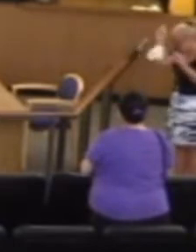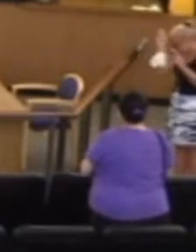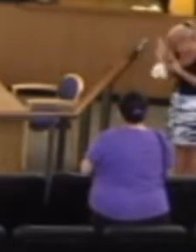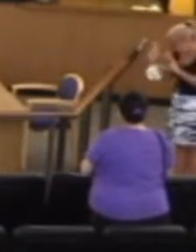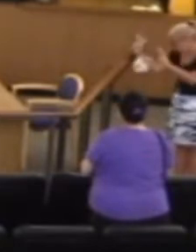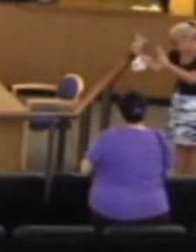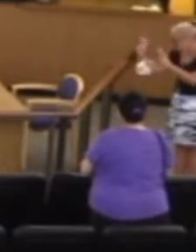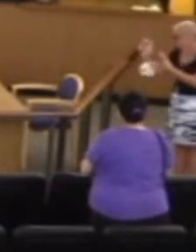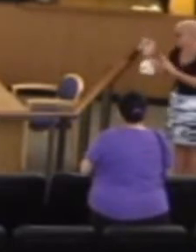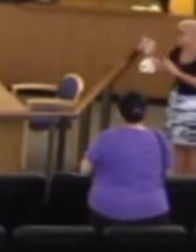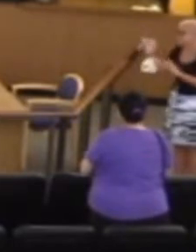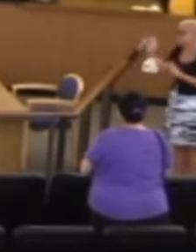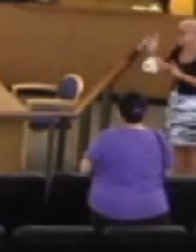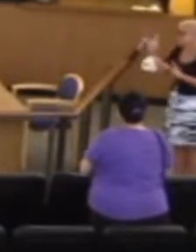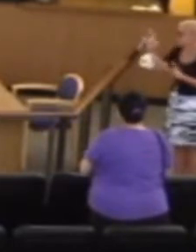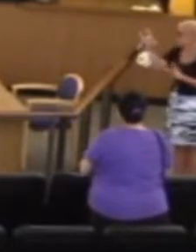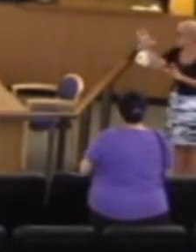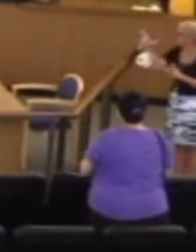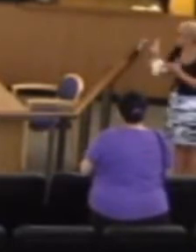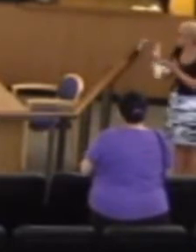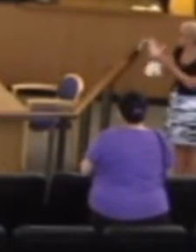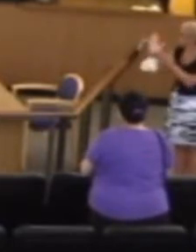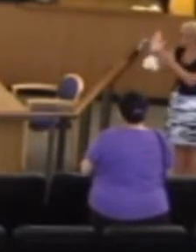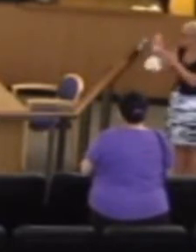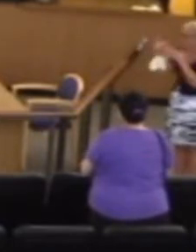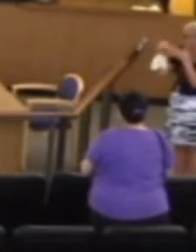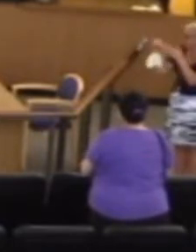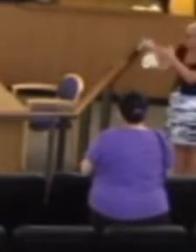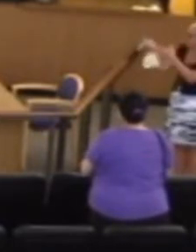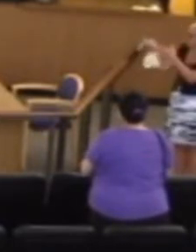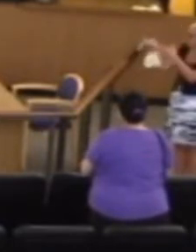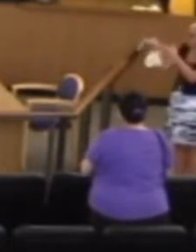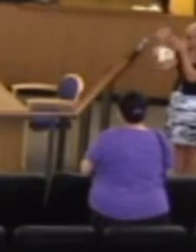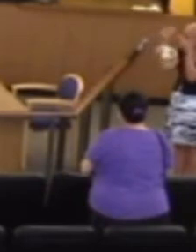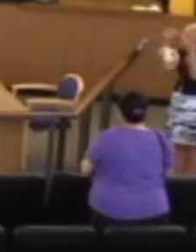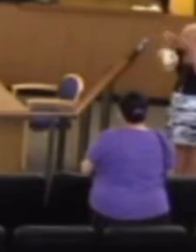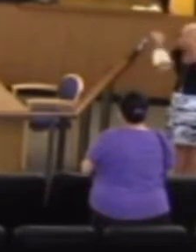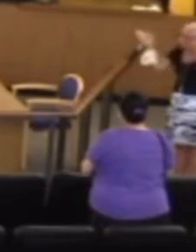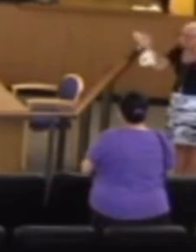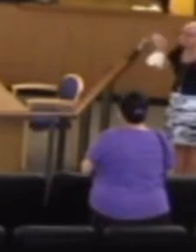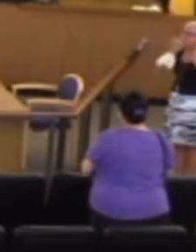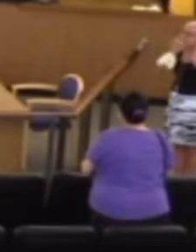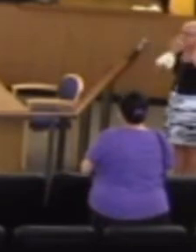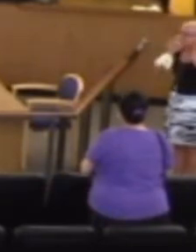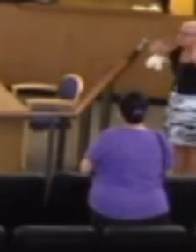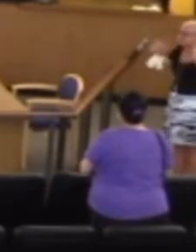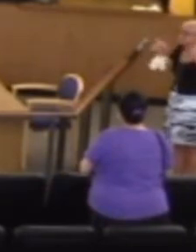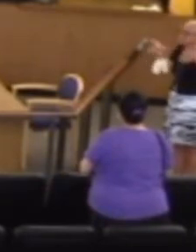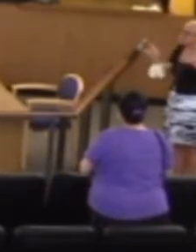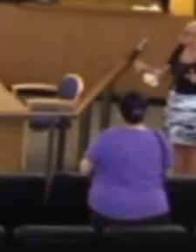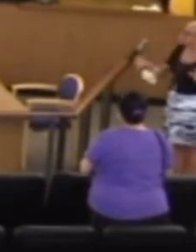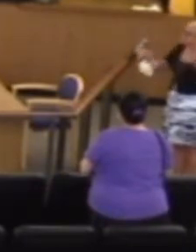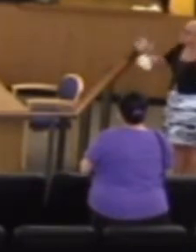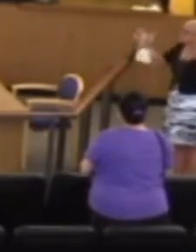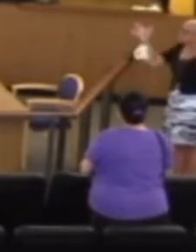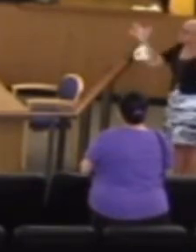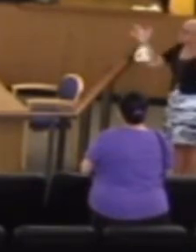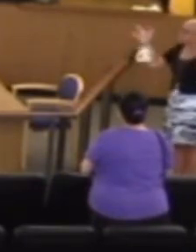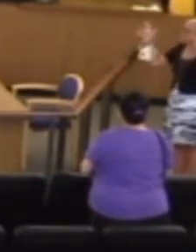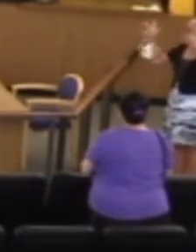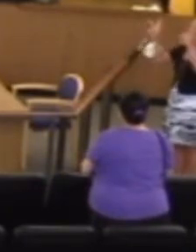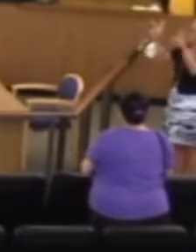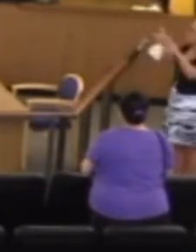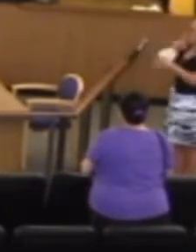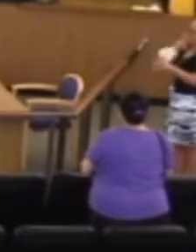rights leader, person who spoke his mind, but you know what? Spoke in a loud voice, was a personal friend of Councilwoman